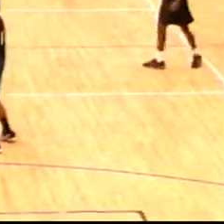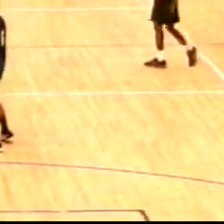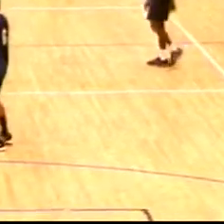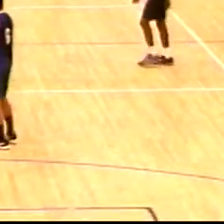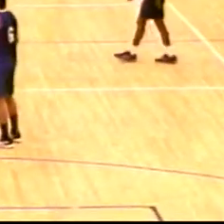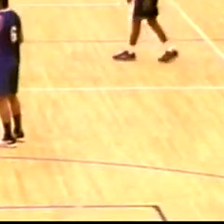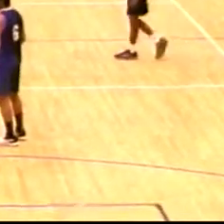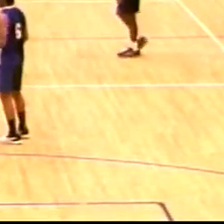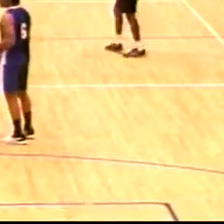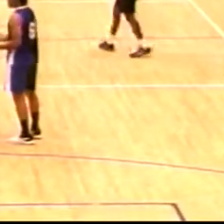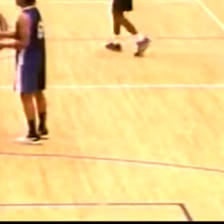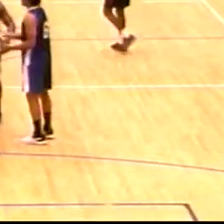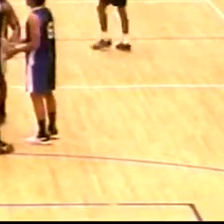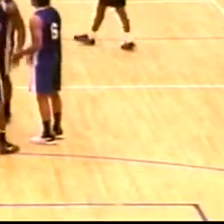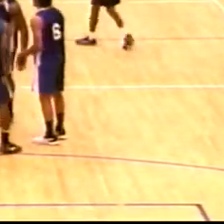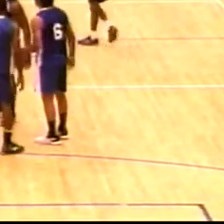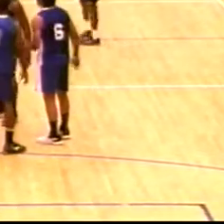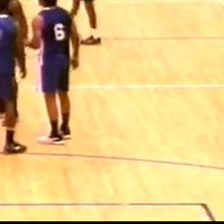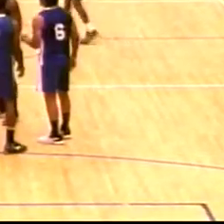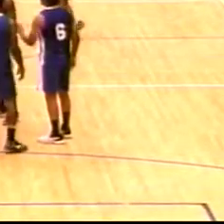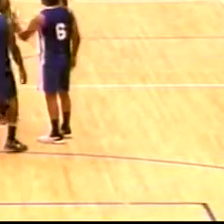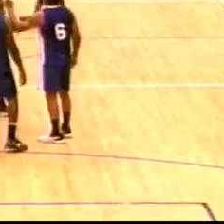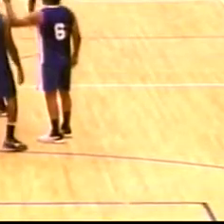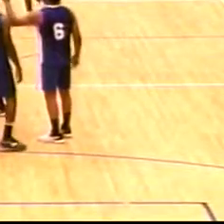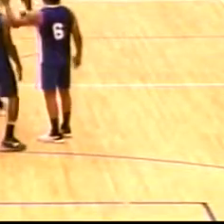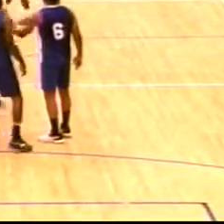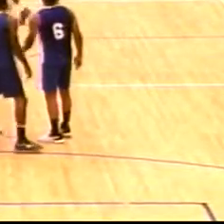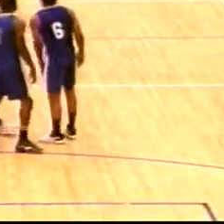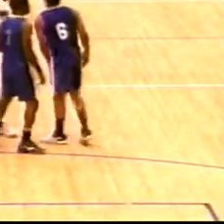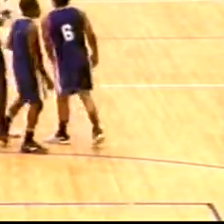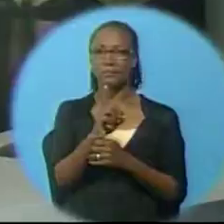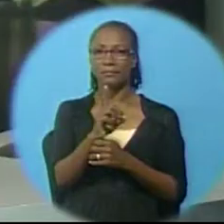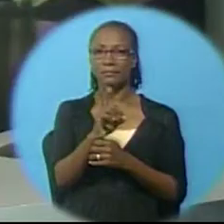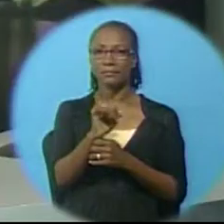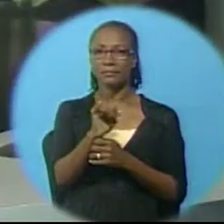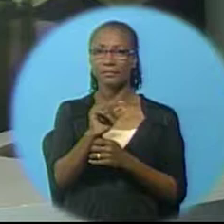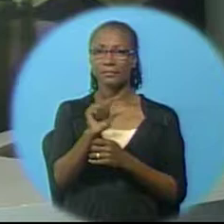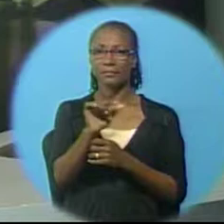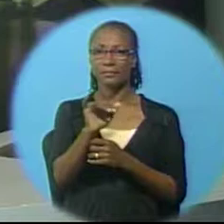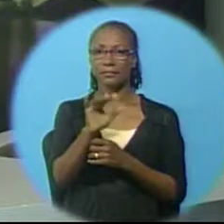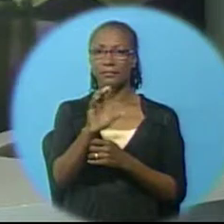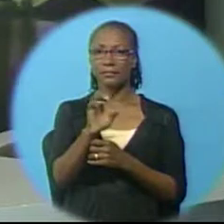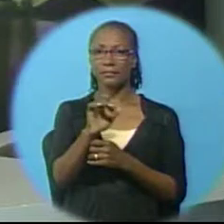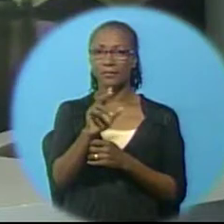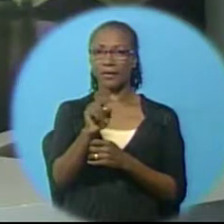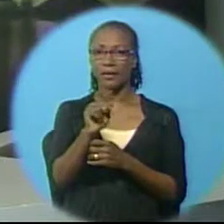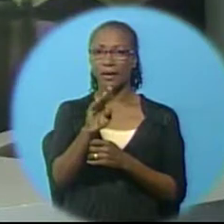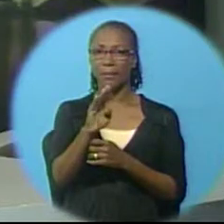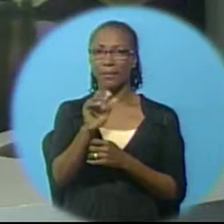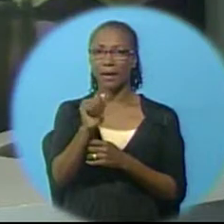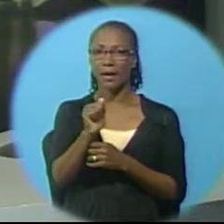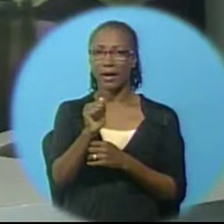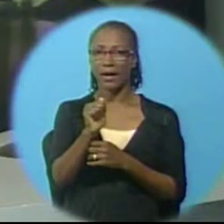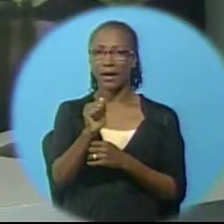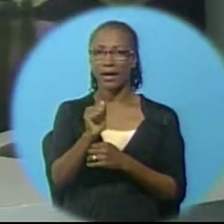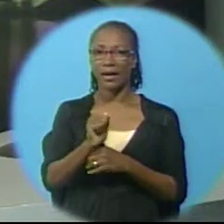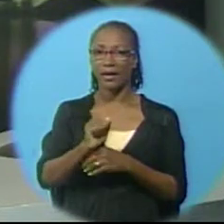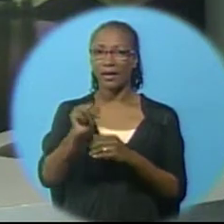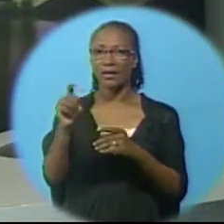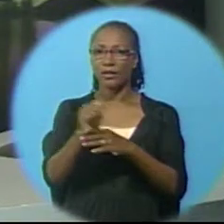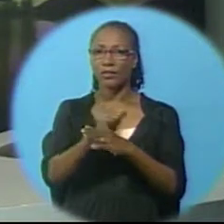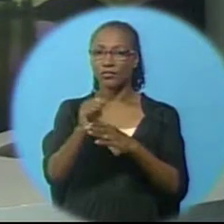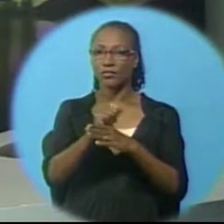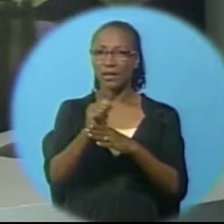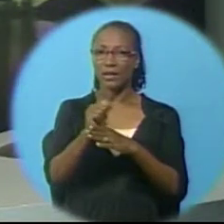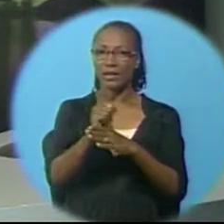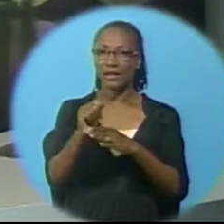victory. Shane Jones, CBC Sports. Well, thanks, Shane. The Digicel NBA Jumpstart Clinic bounced